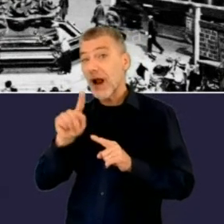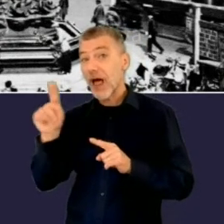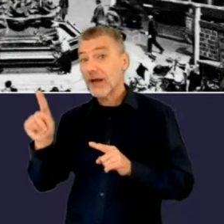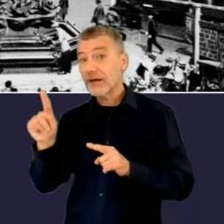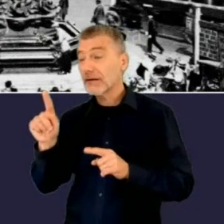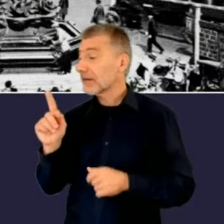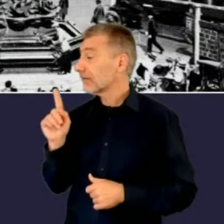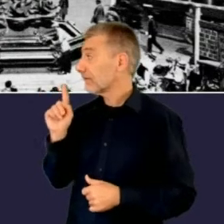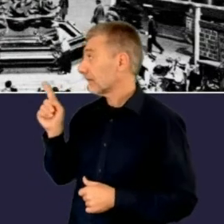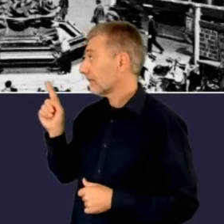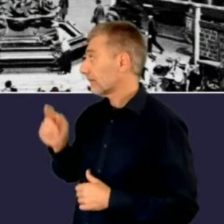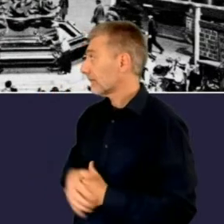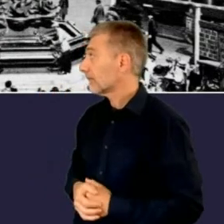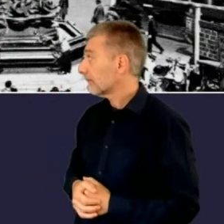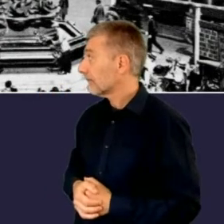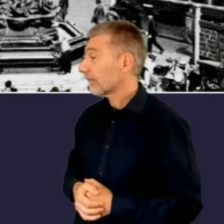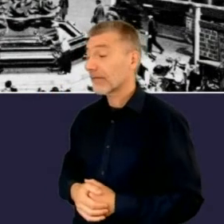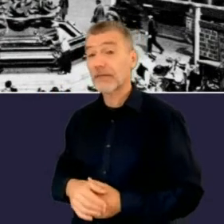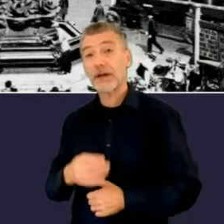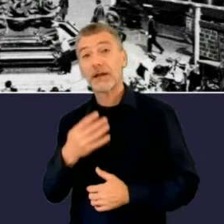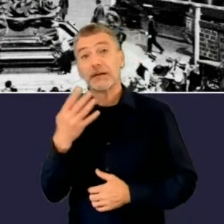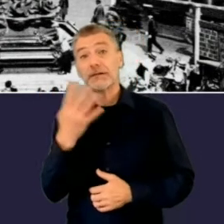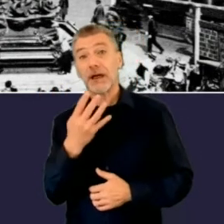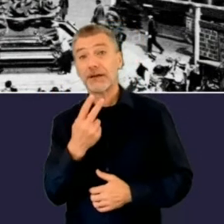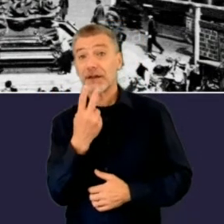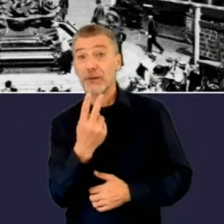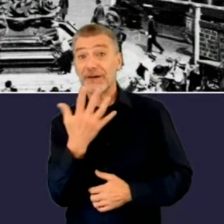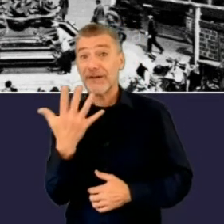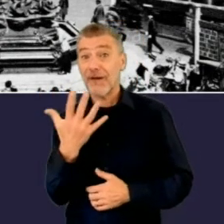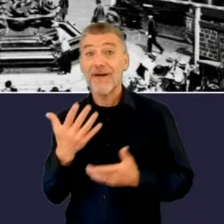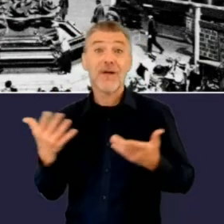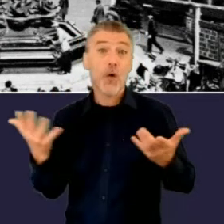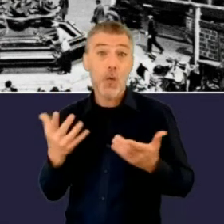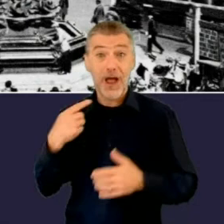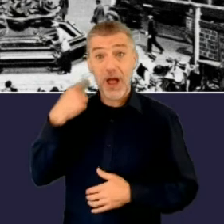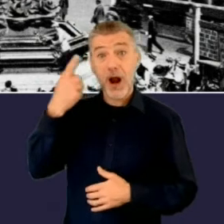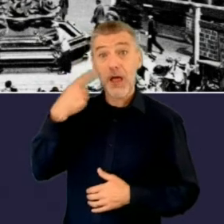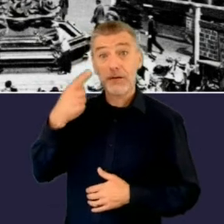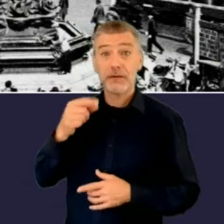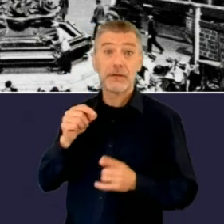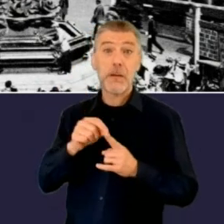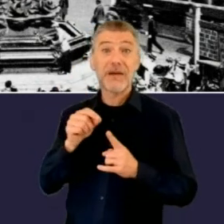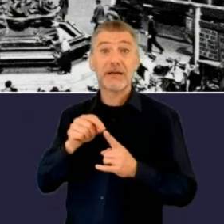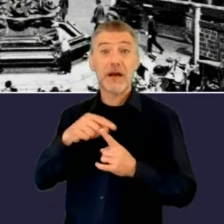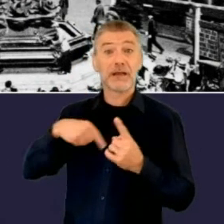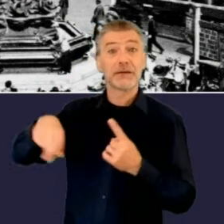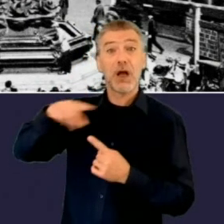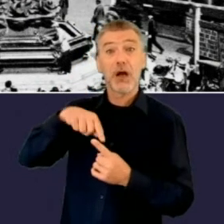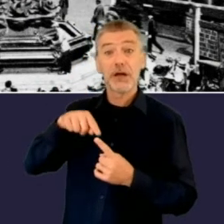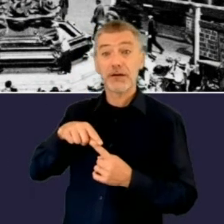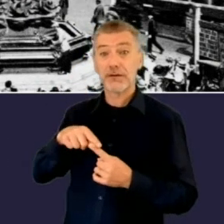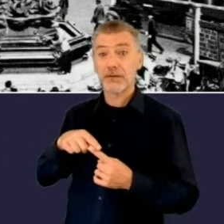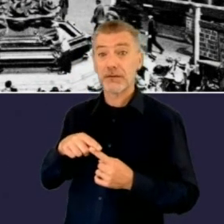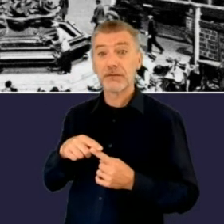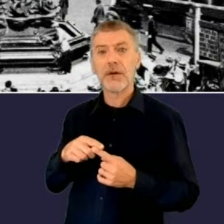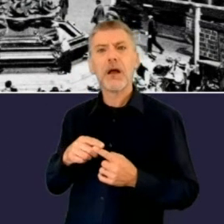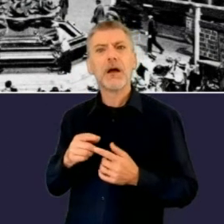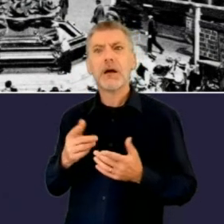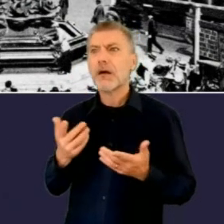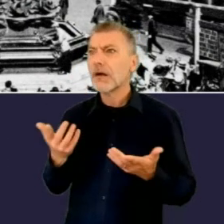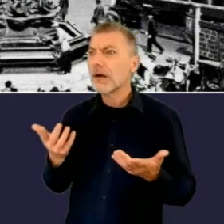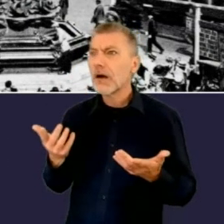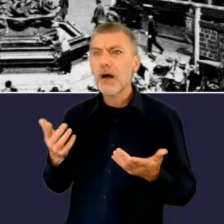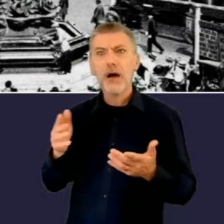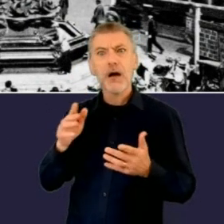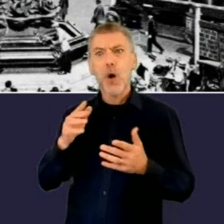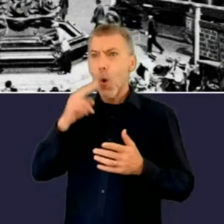scene now. This is 1925. This is London. This is Piccadilly Circus. It's now Spot the Horse. So we've gone from this kind